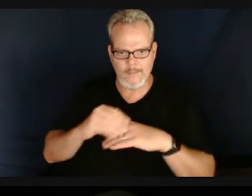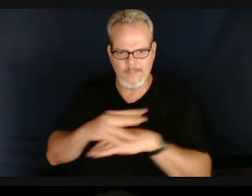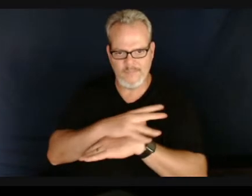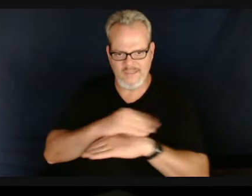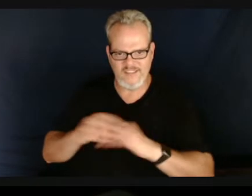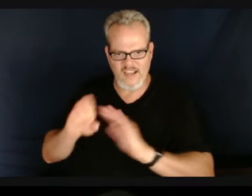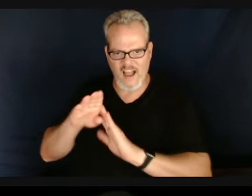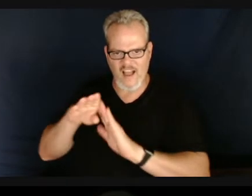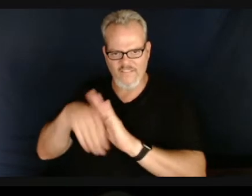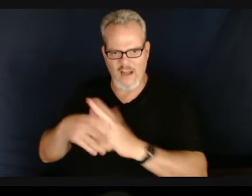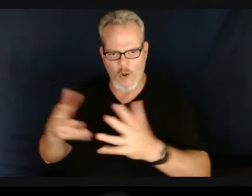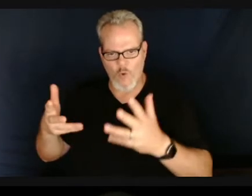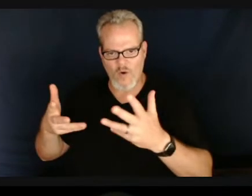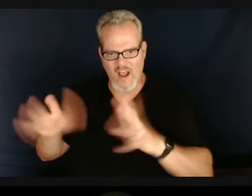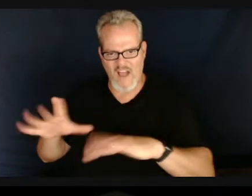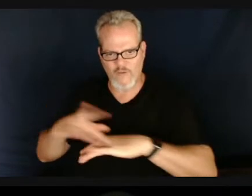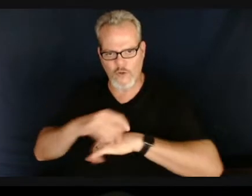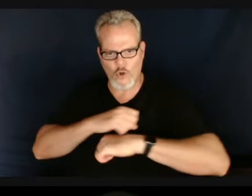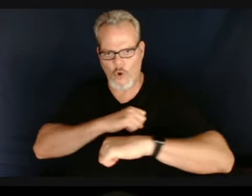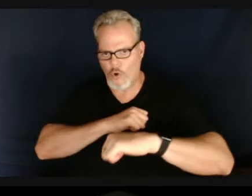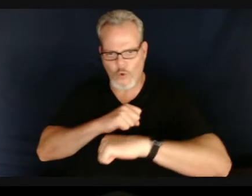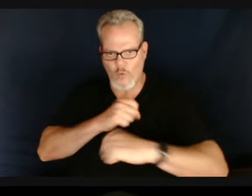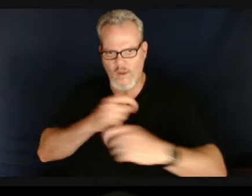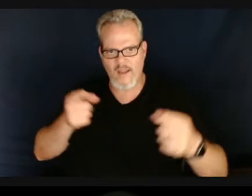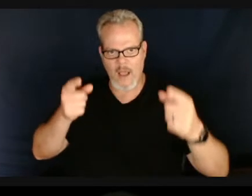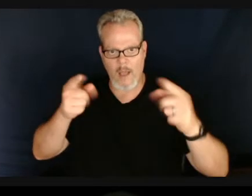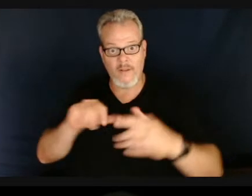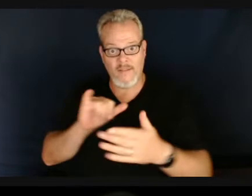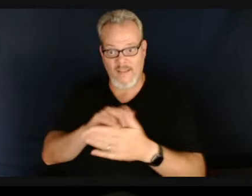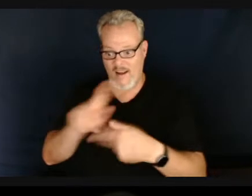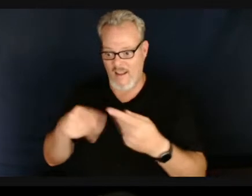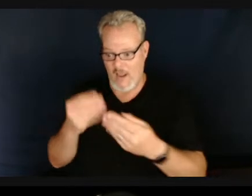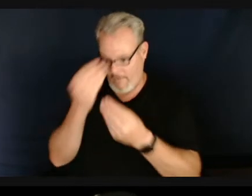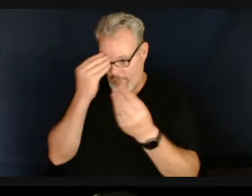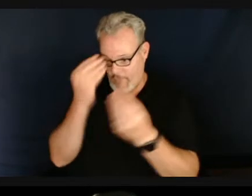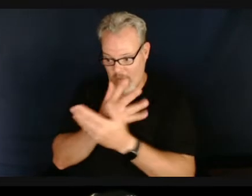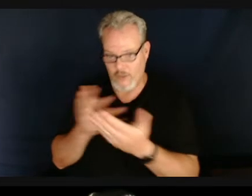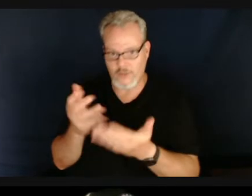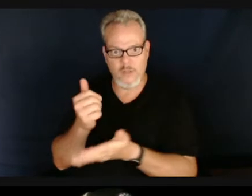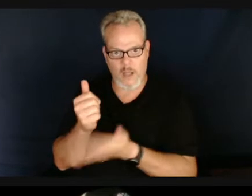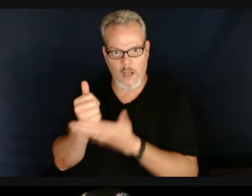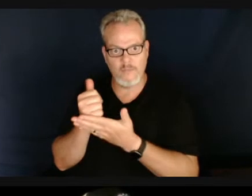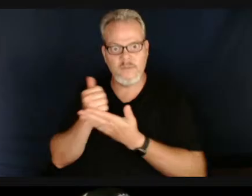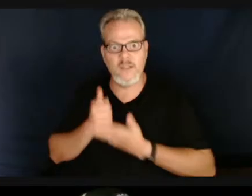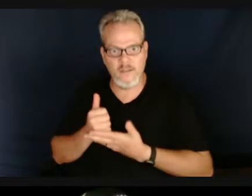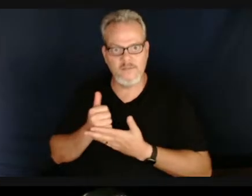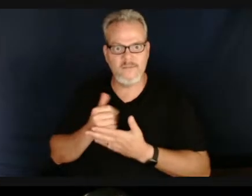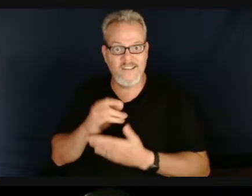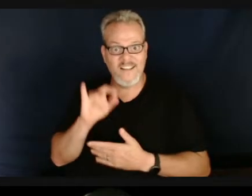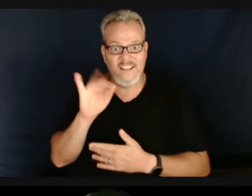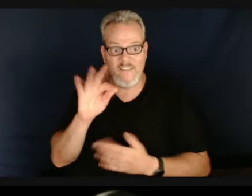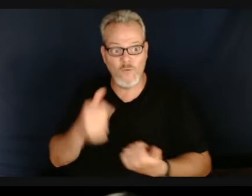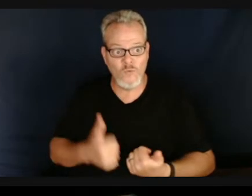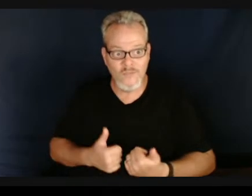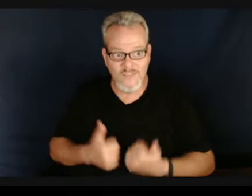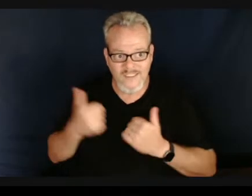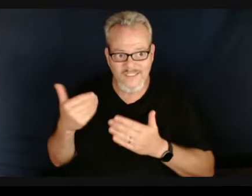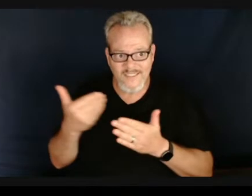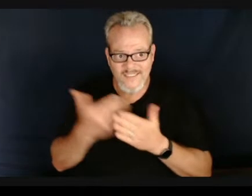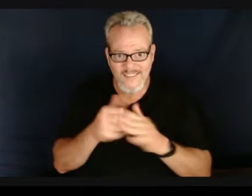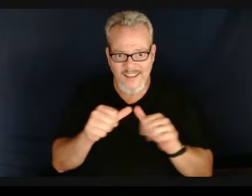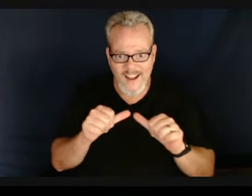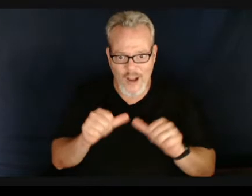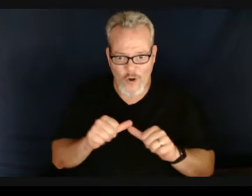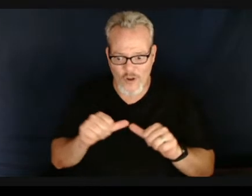Those are the areas that it really takes education for us to know ahead of time. Okay, if you are in an area next to the water and you feel the